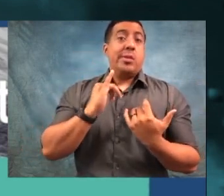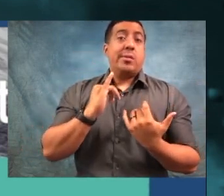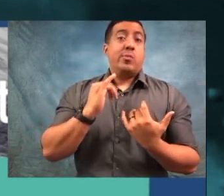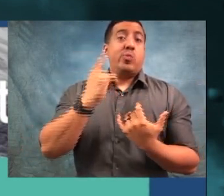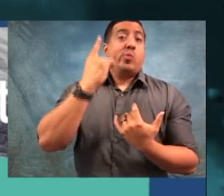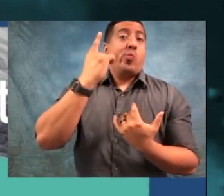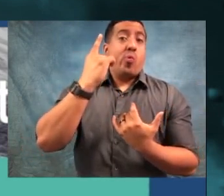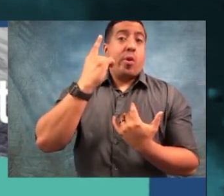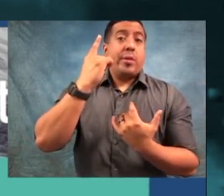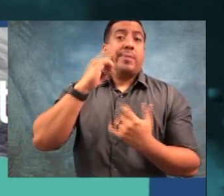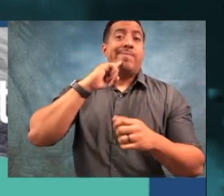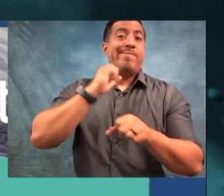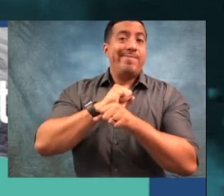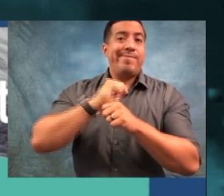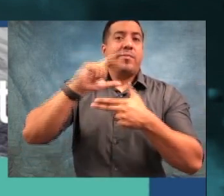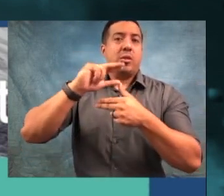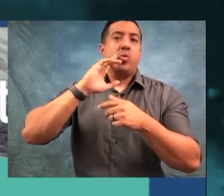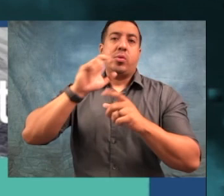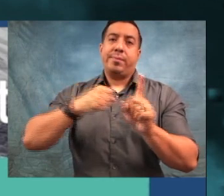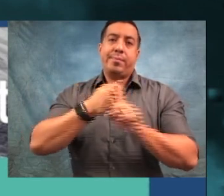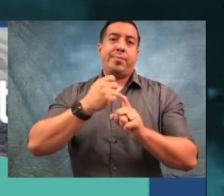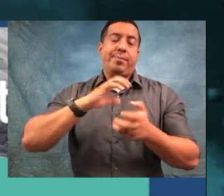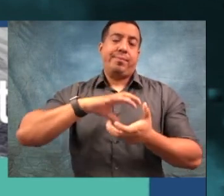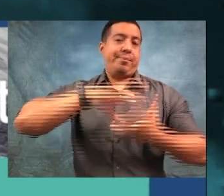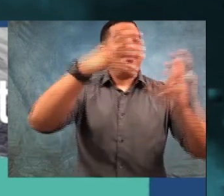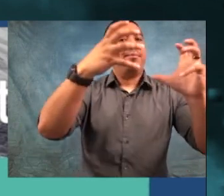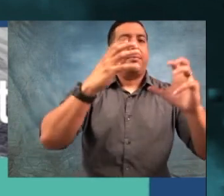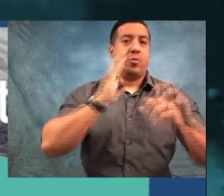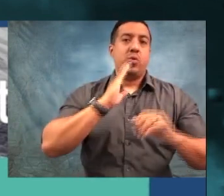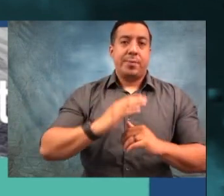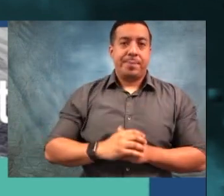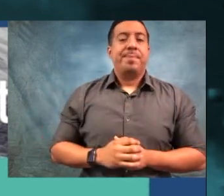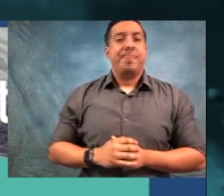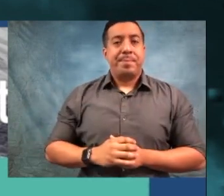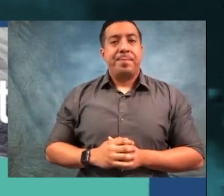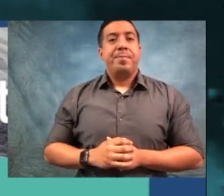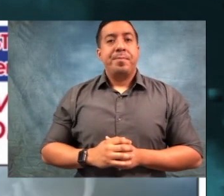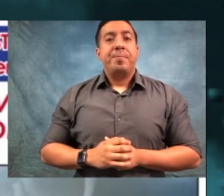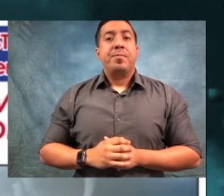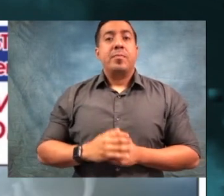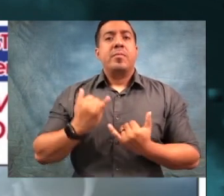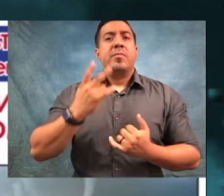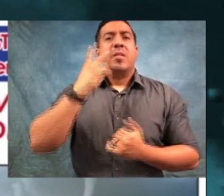way because it only takes one to cause a problem for us.